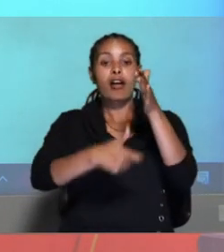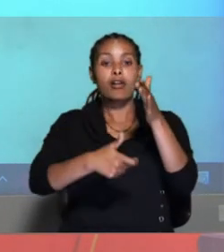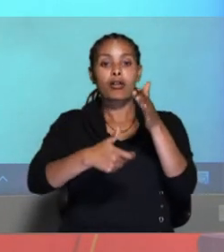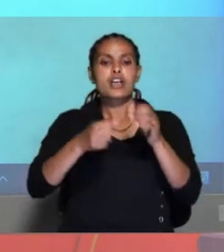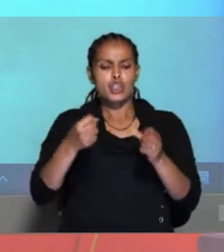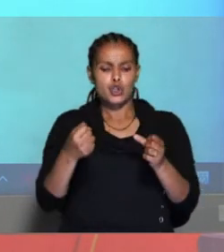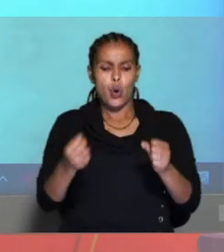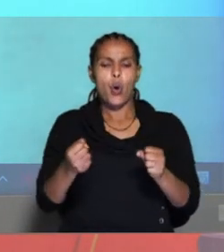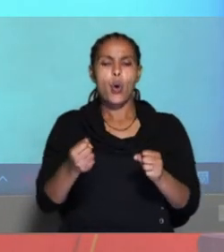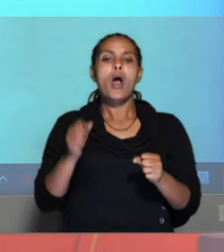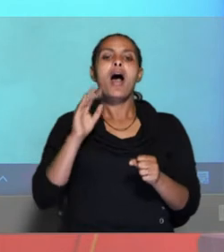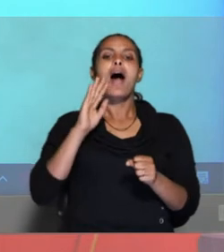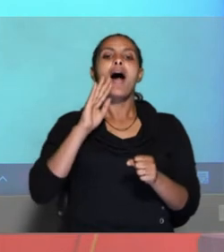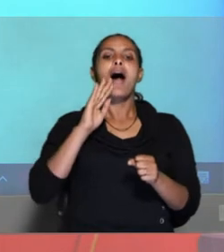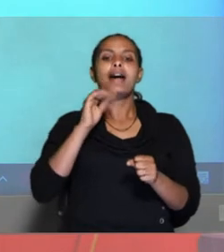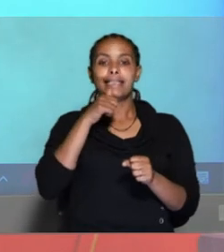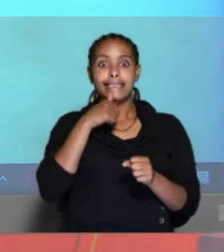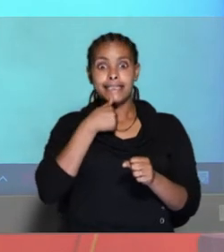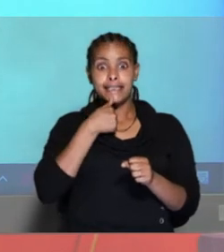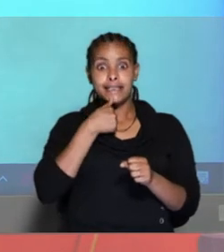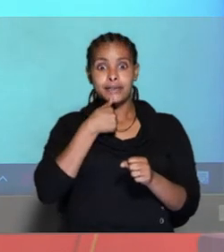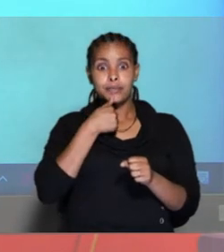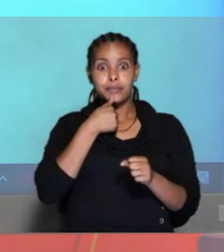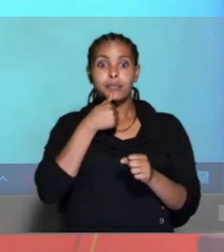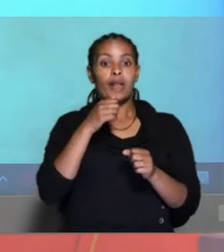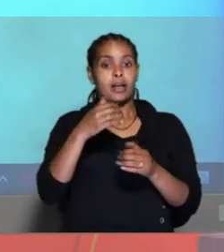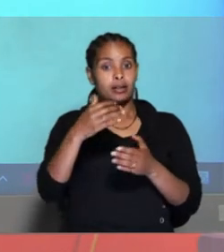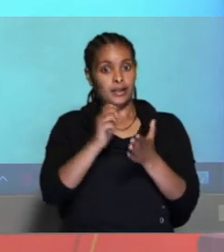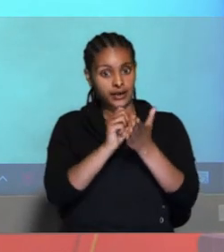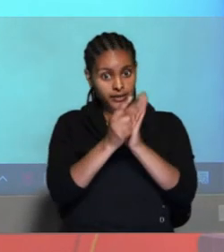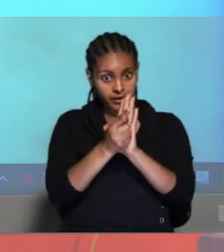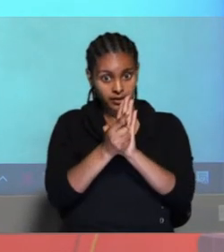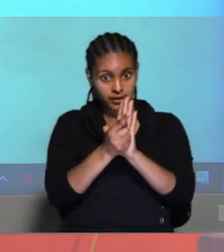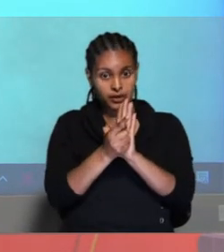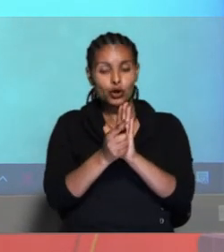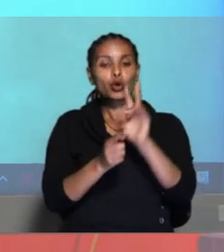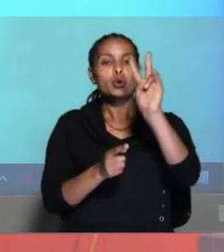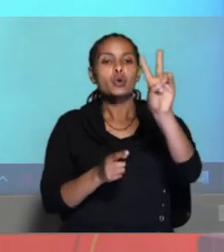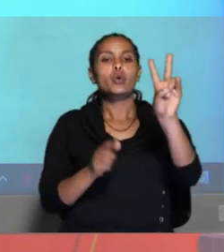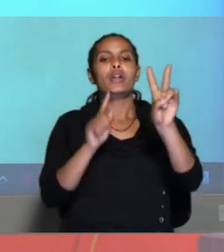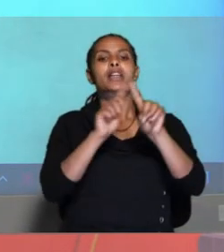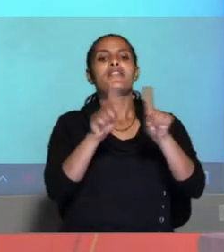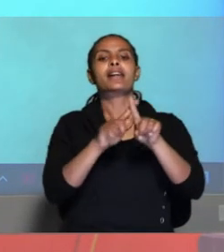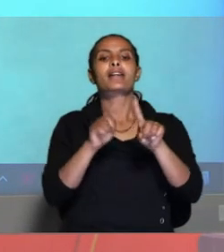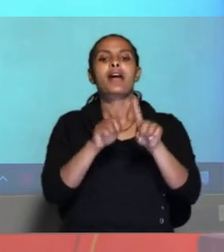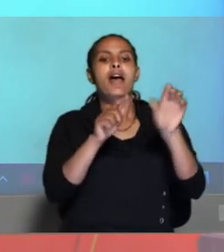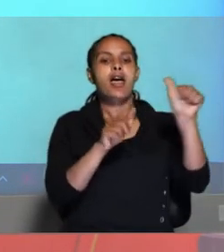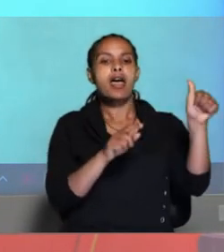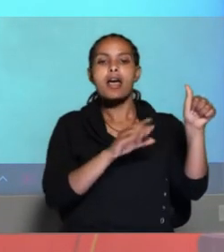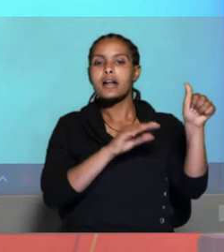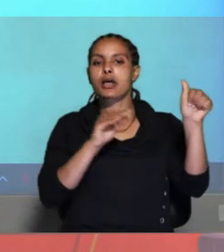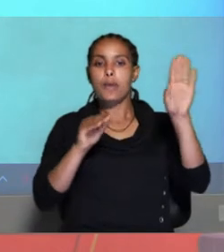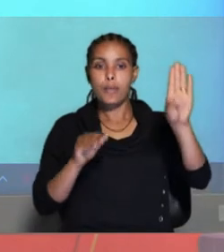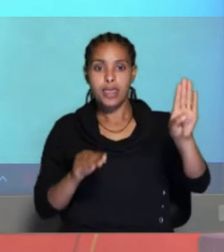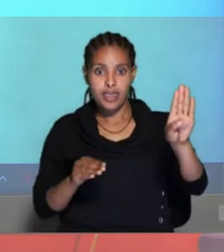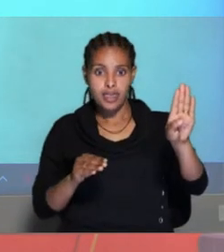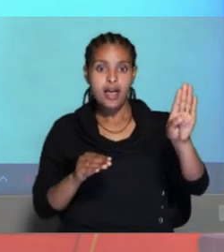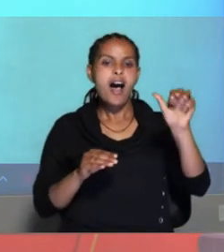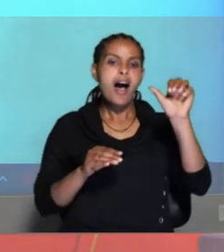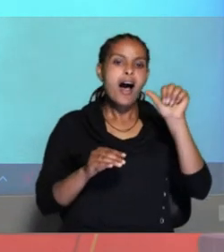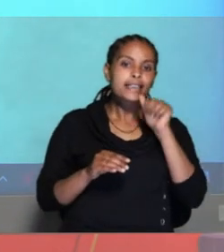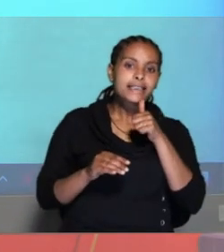the stronger the acid. Again, take two different acids, A and B, acid